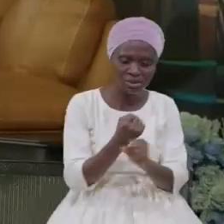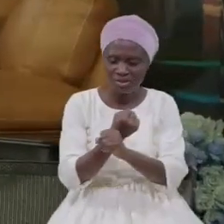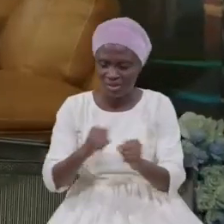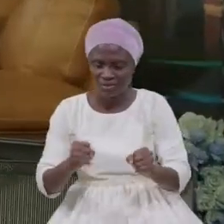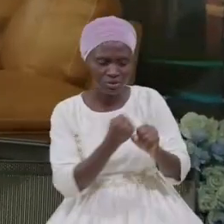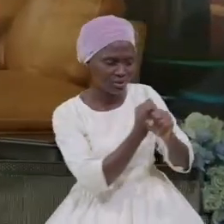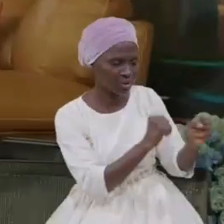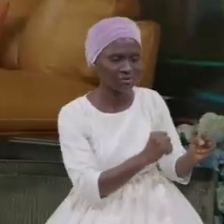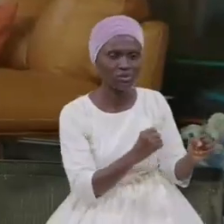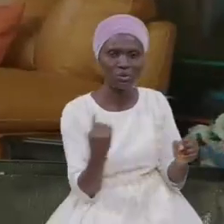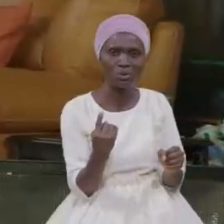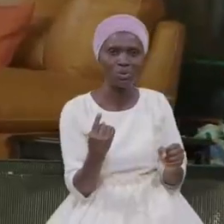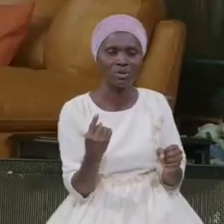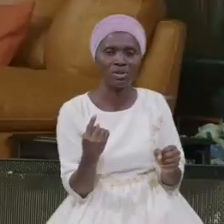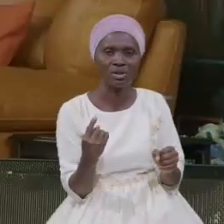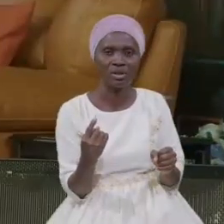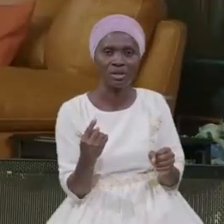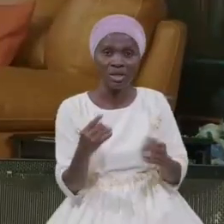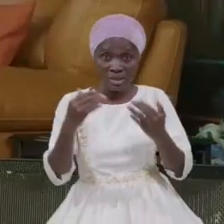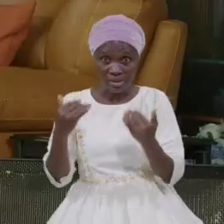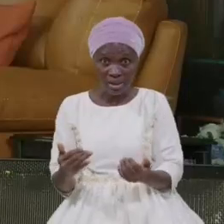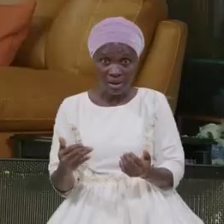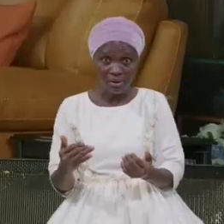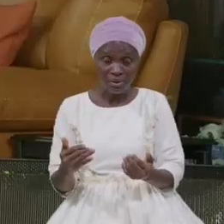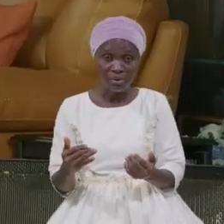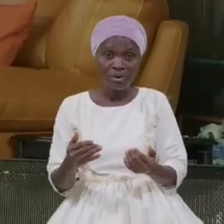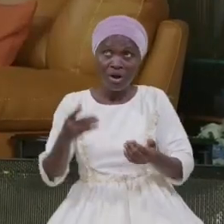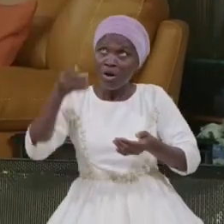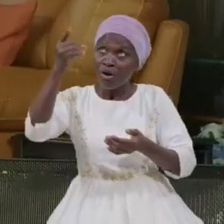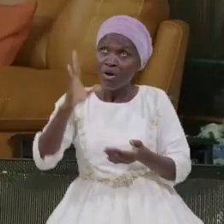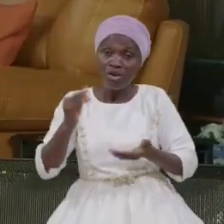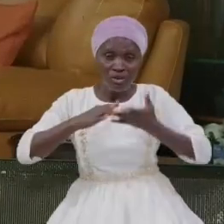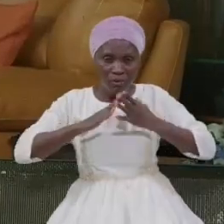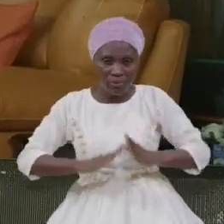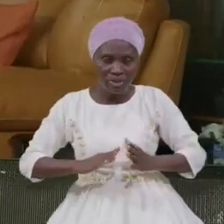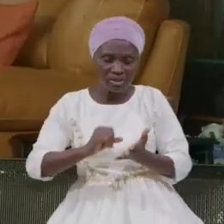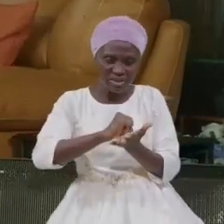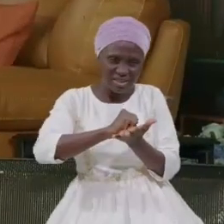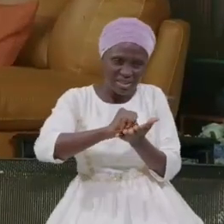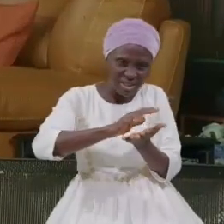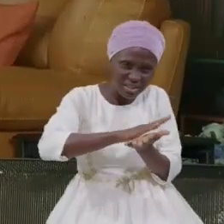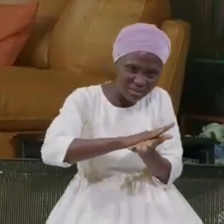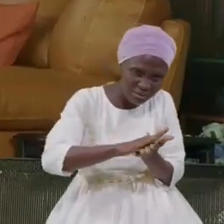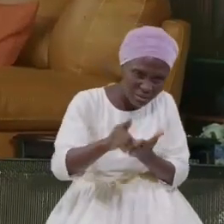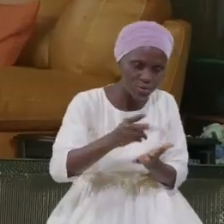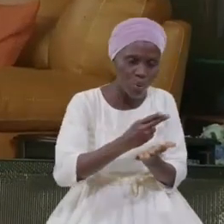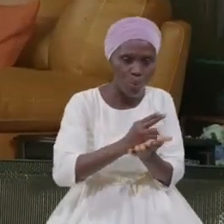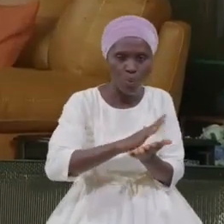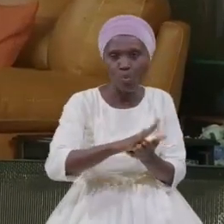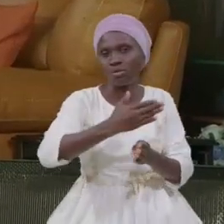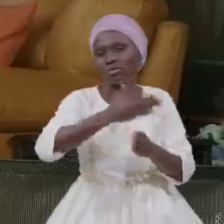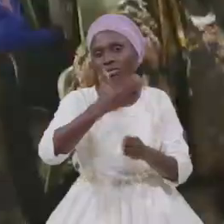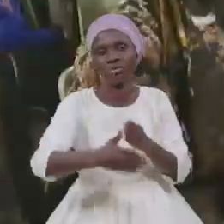Now, the God of peace sanctify you wholly,